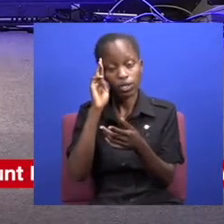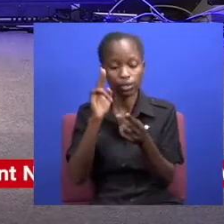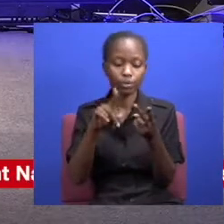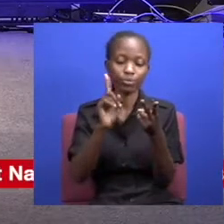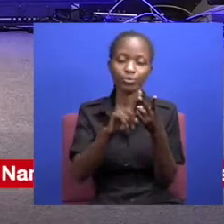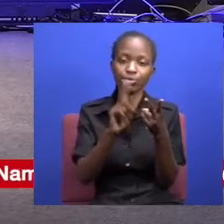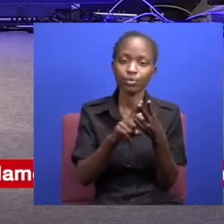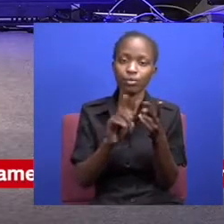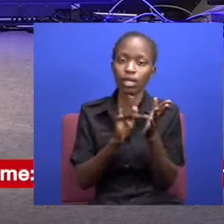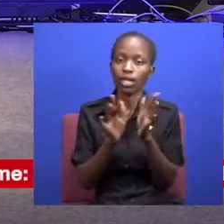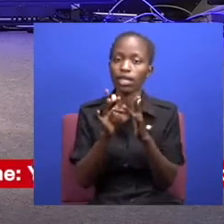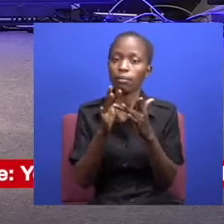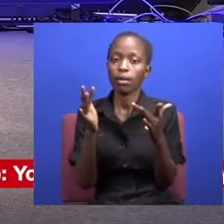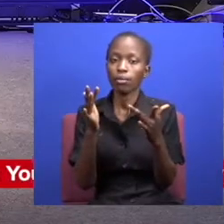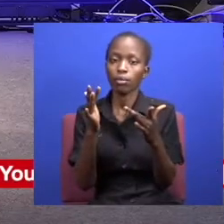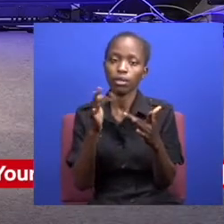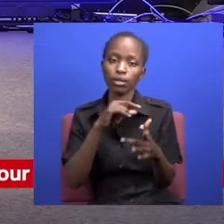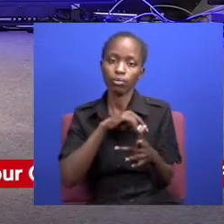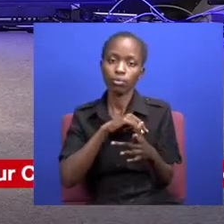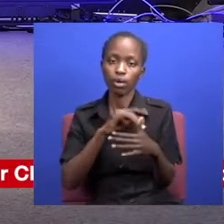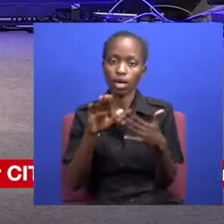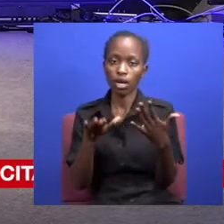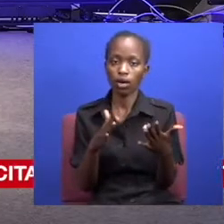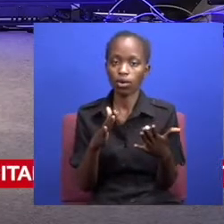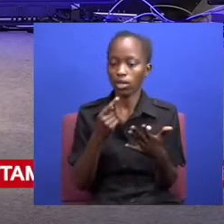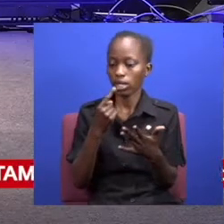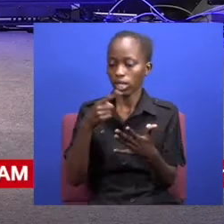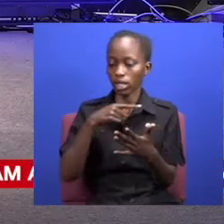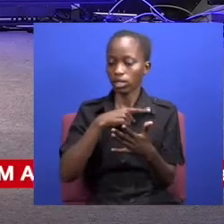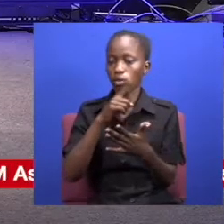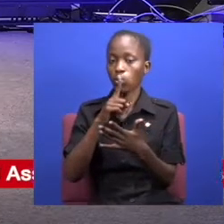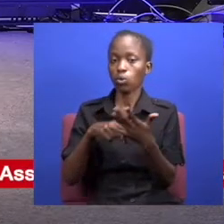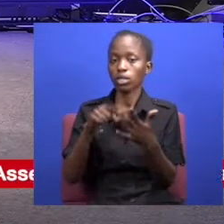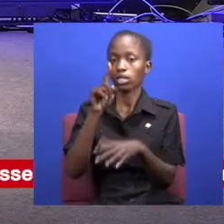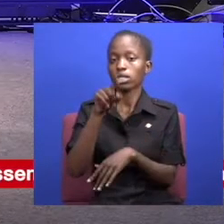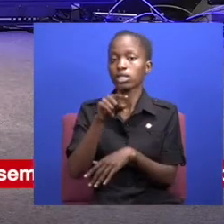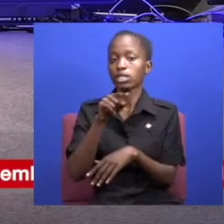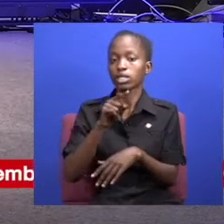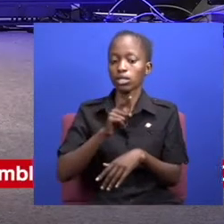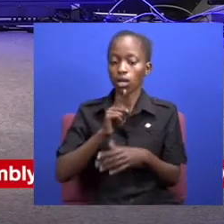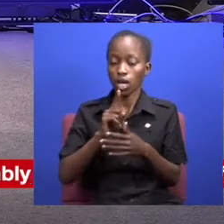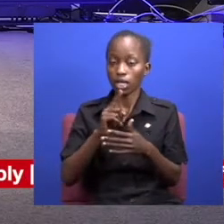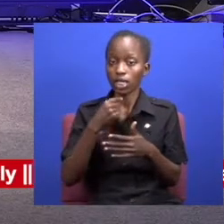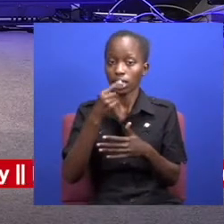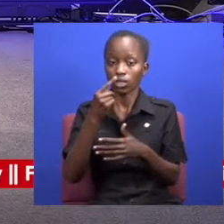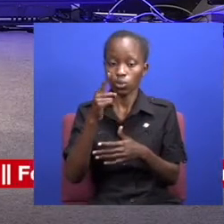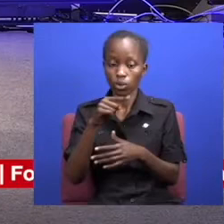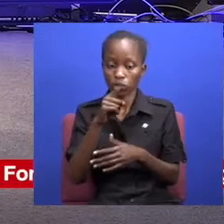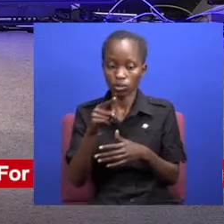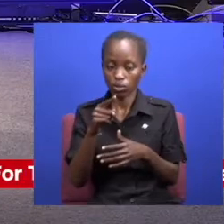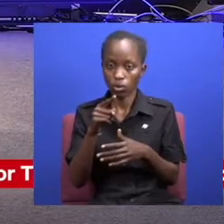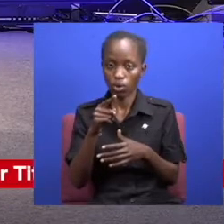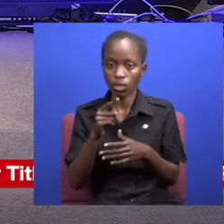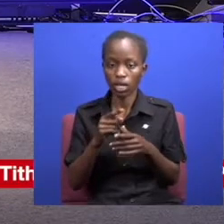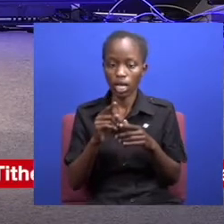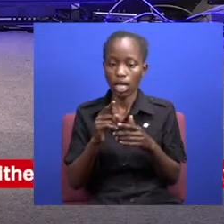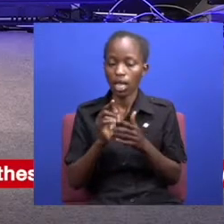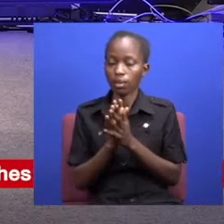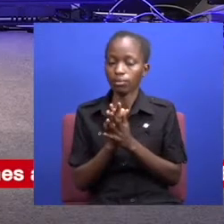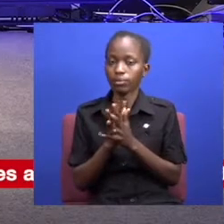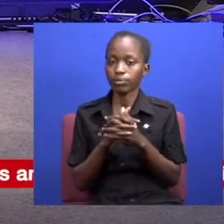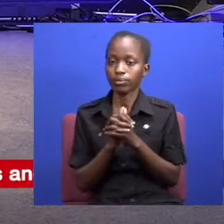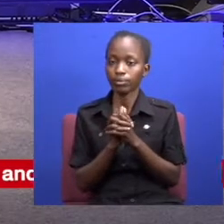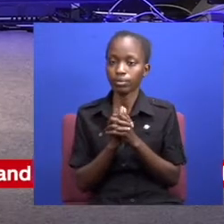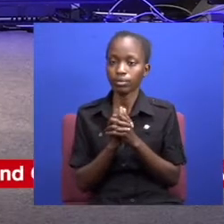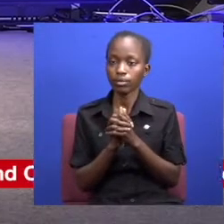Secondly, the scripture is profitable to tell us what's not right. That's rebuking. Notice